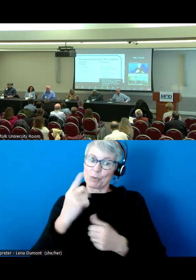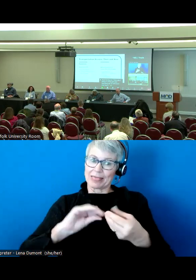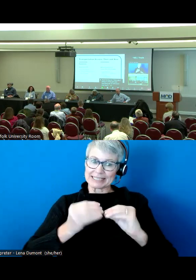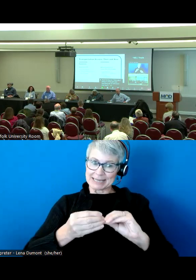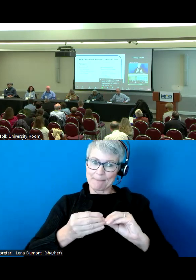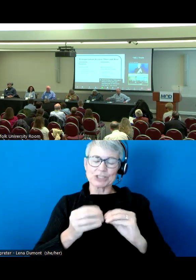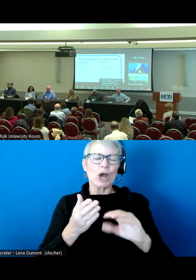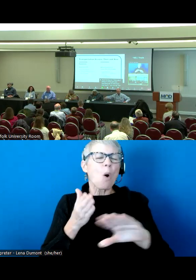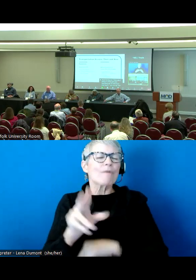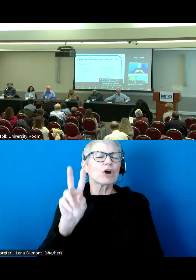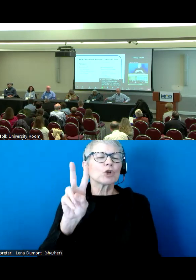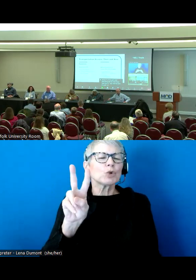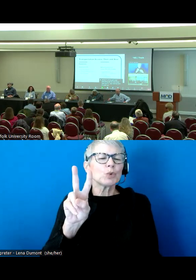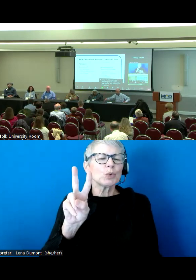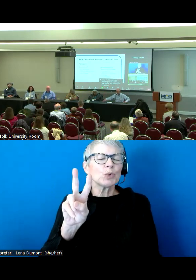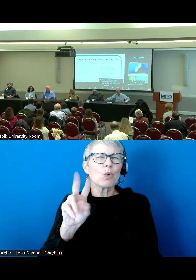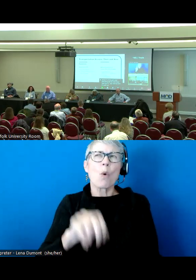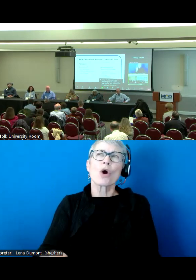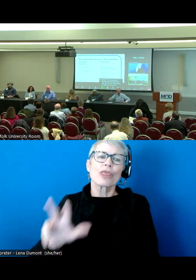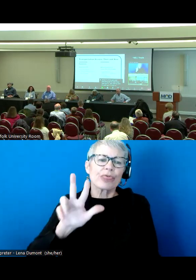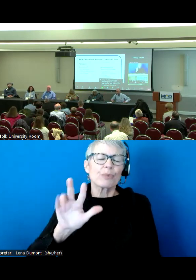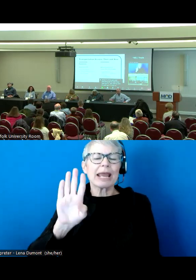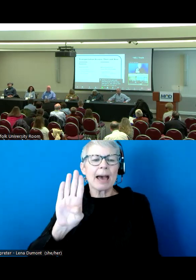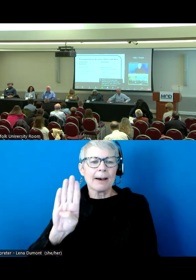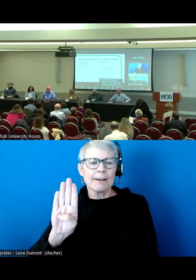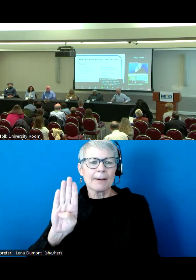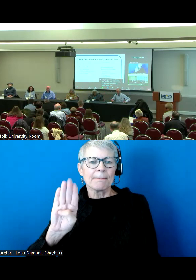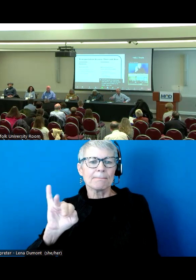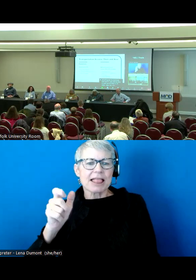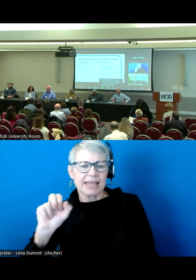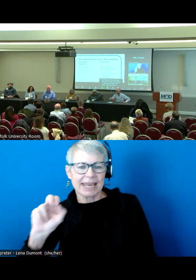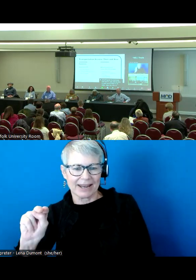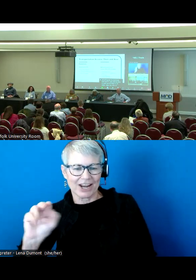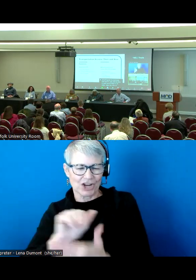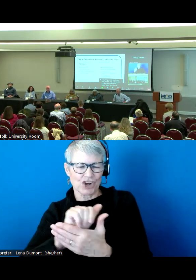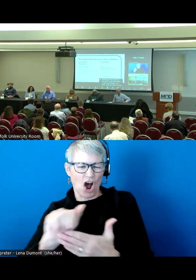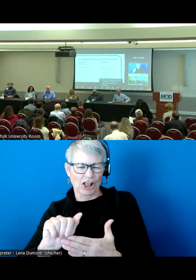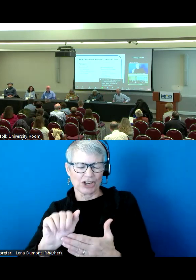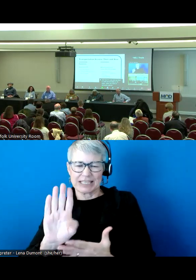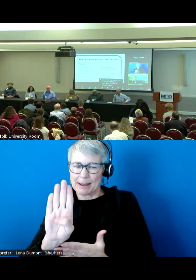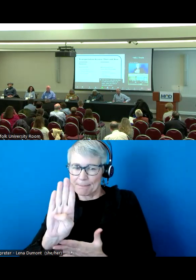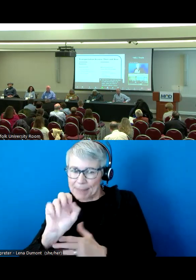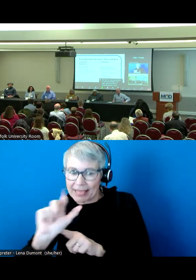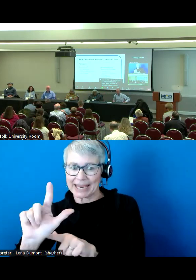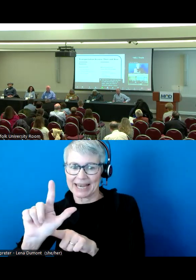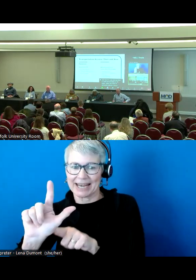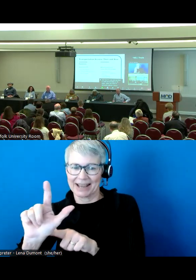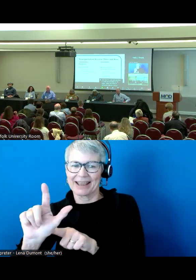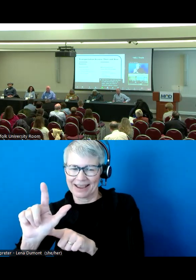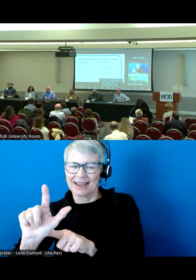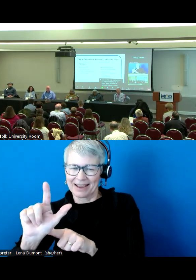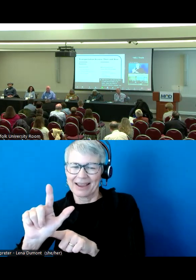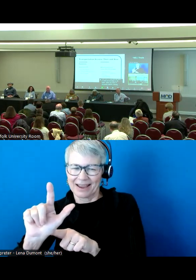billion when you think of accessible buses, stations, subways, commuter rails, paying the staff to do this. But it's been